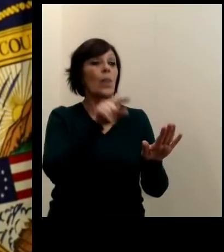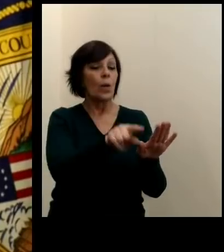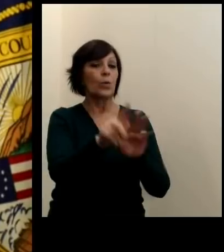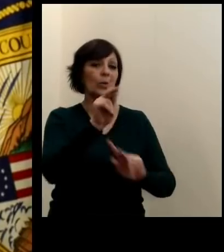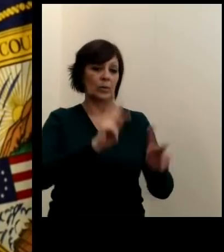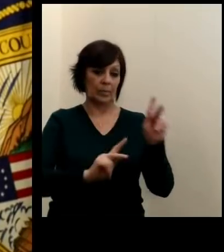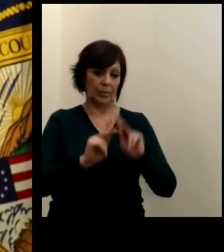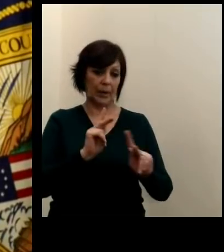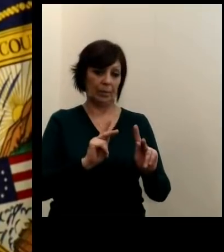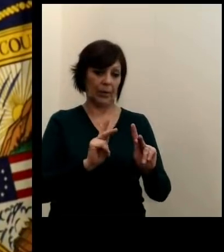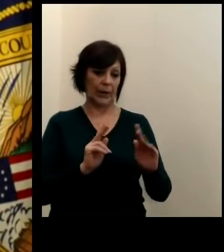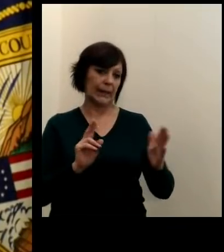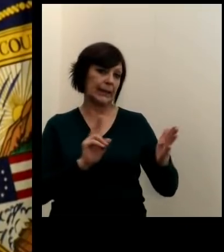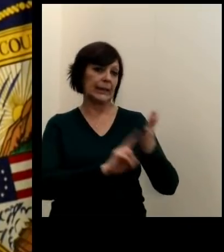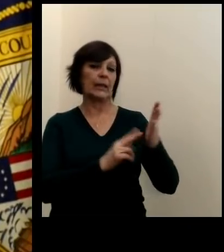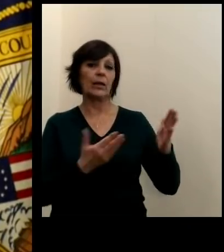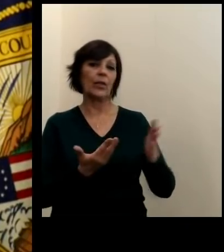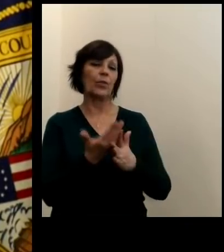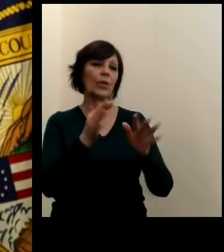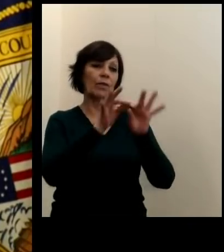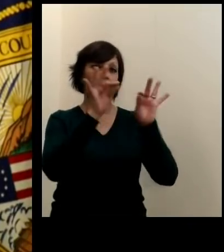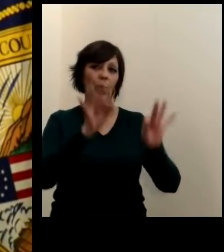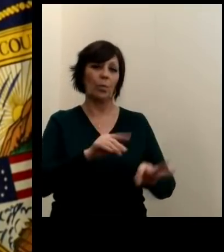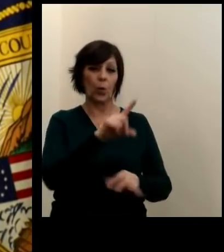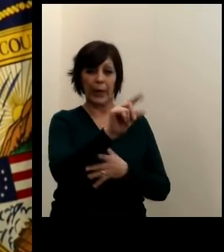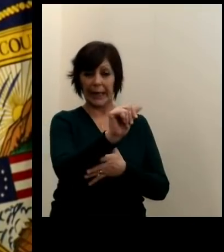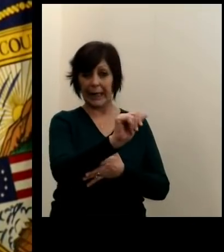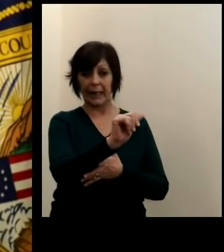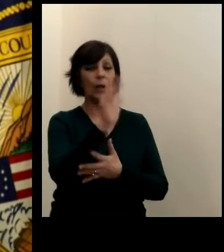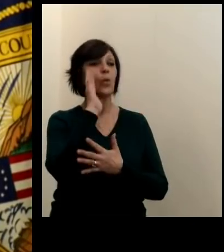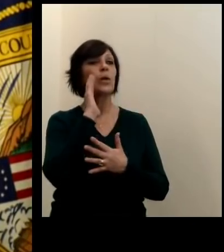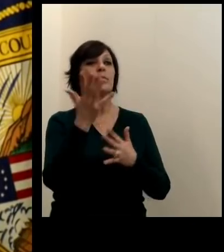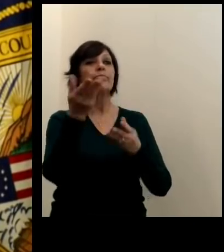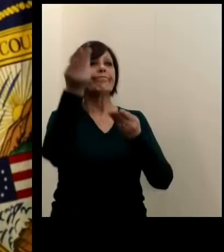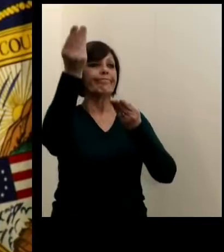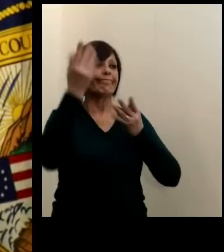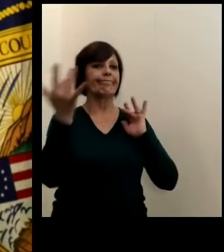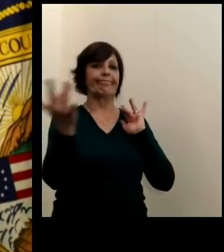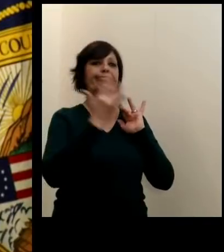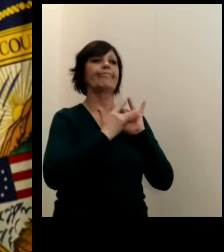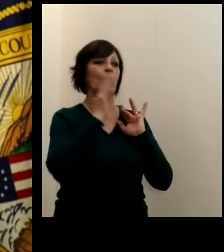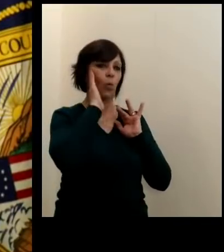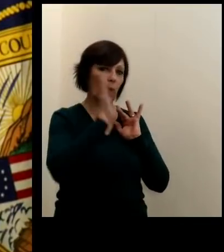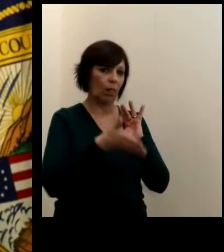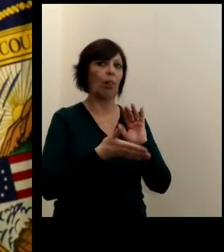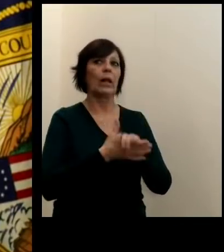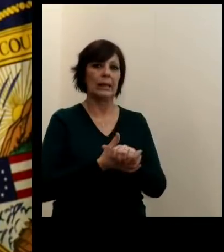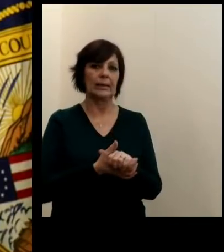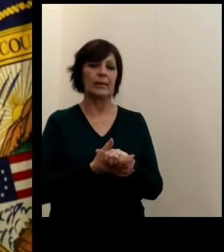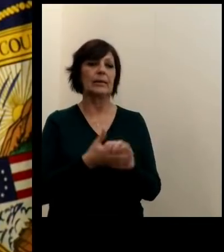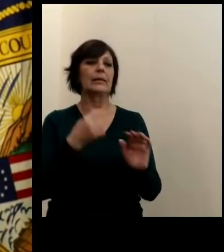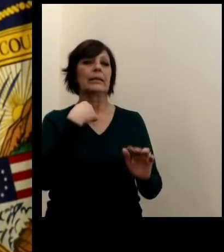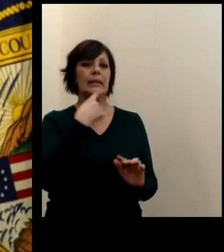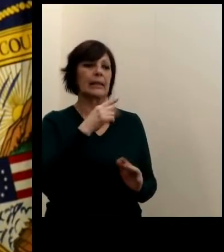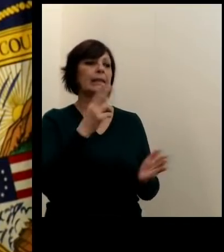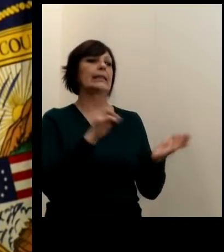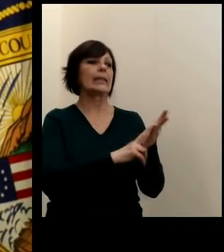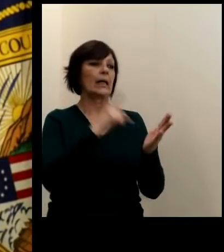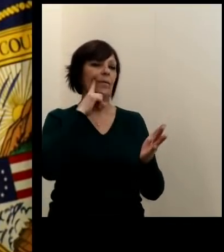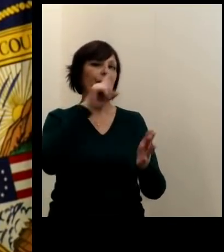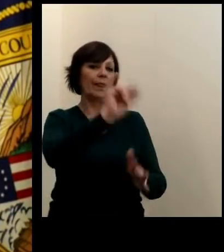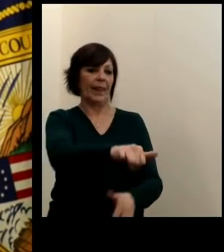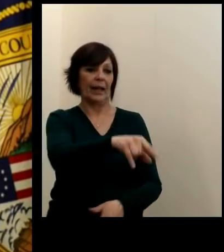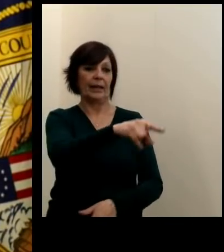that signed up through our form in the 1A category will be getting information from the Erie County Department of Health telling them to sign up for that